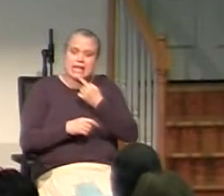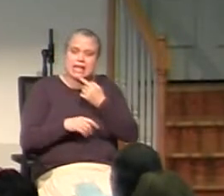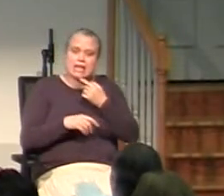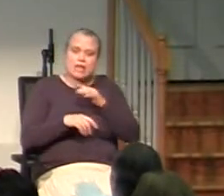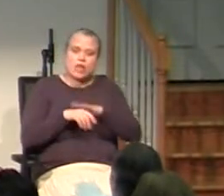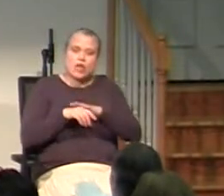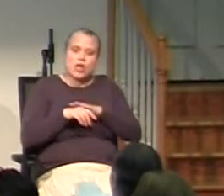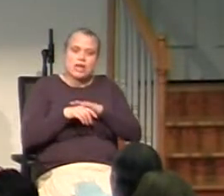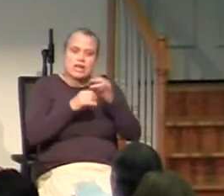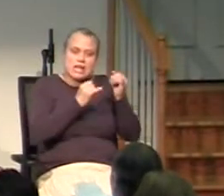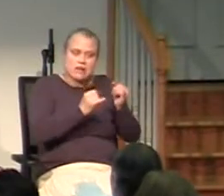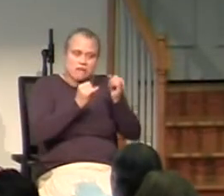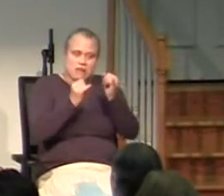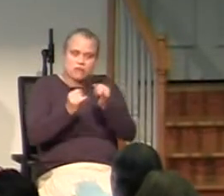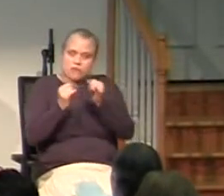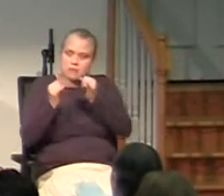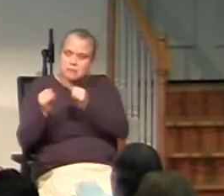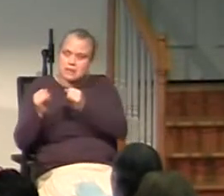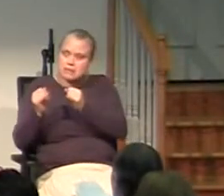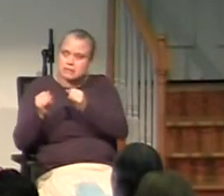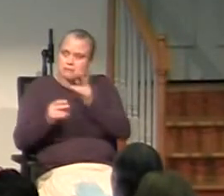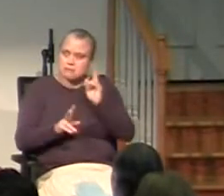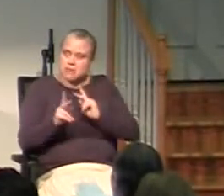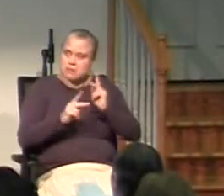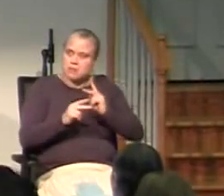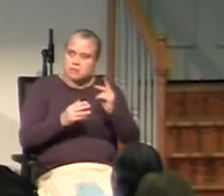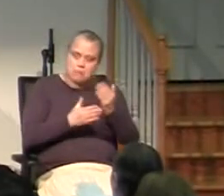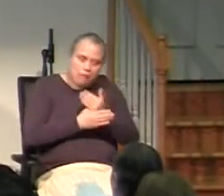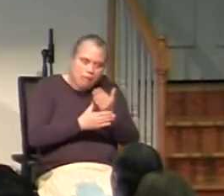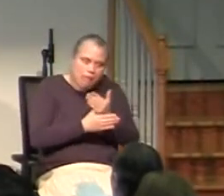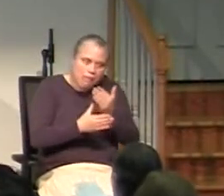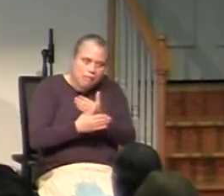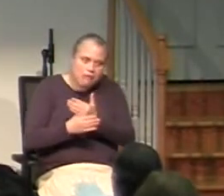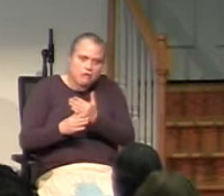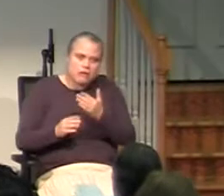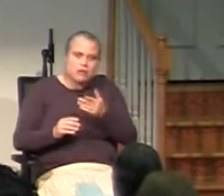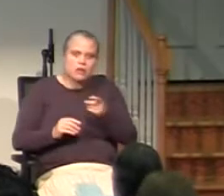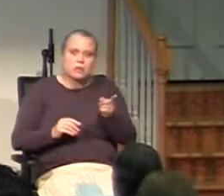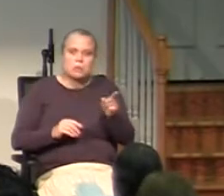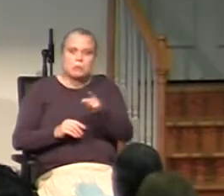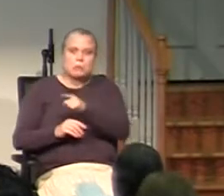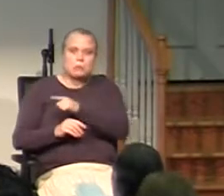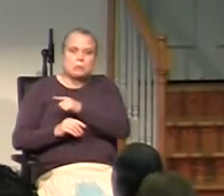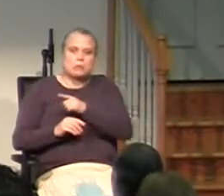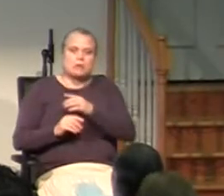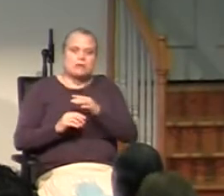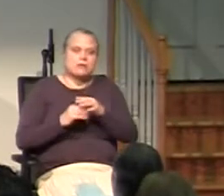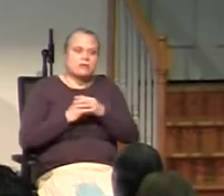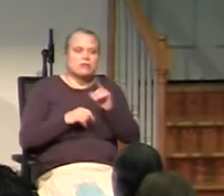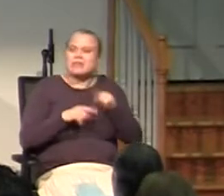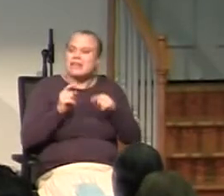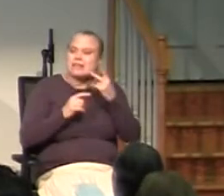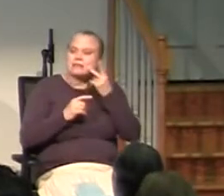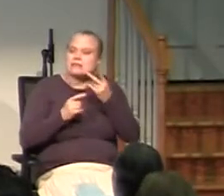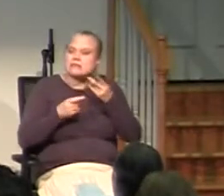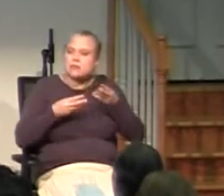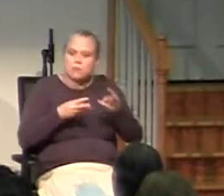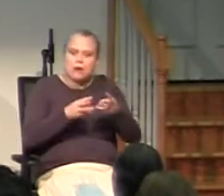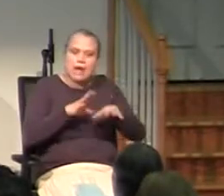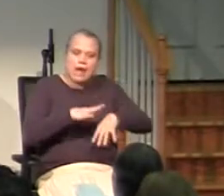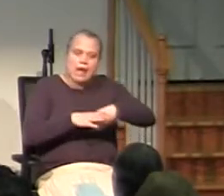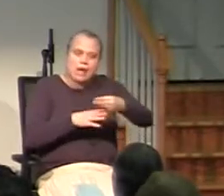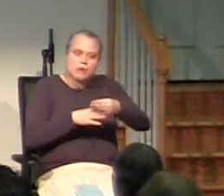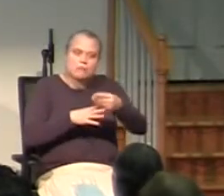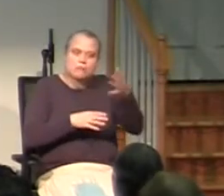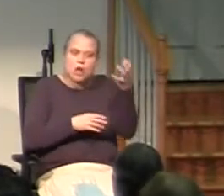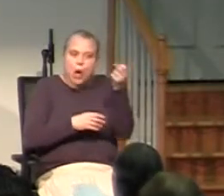if people have been harassing you, giving you a hard time, and you can't see any way out,